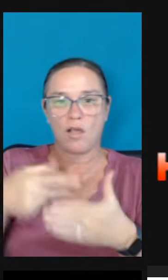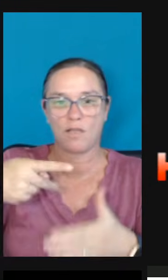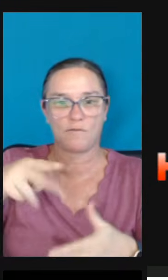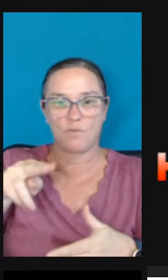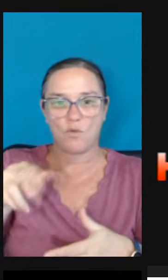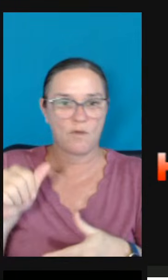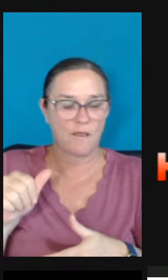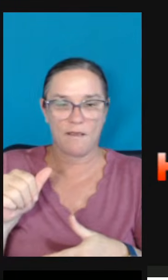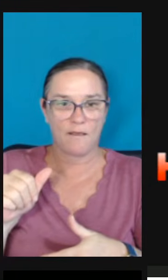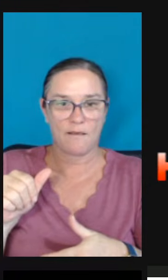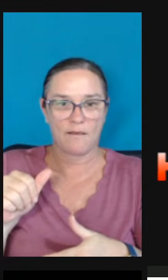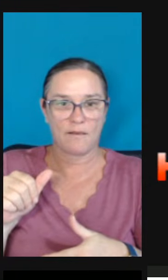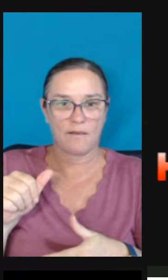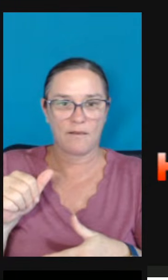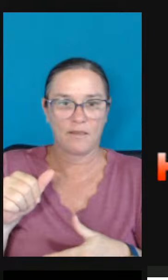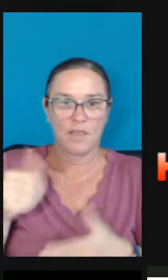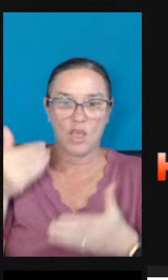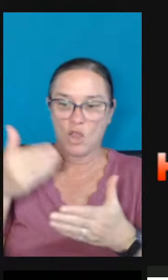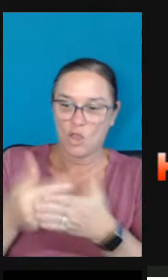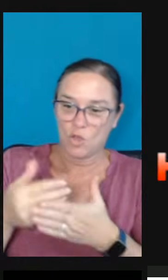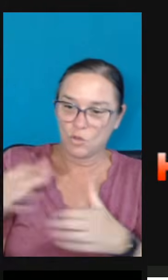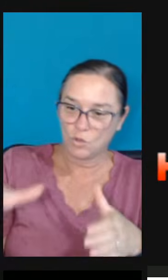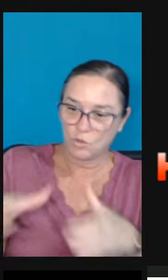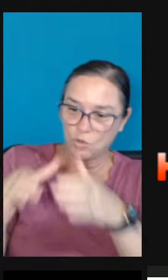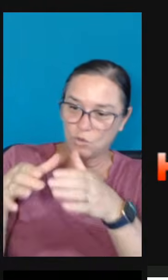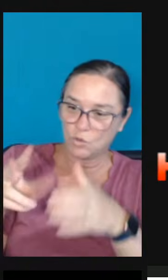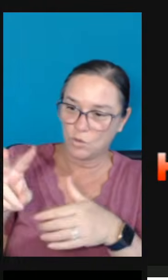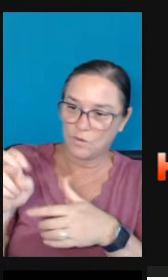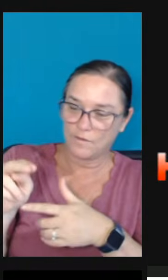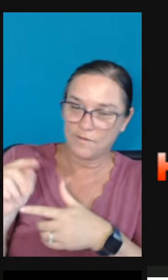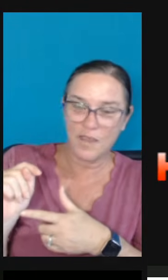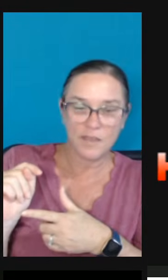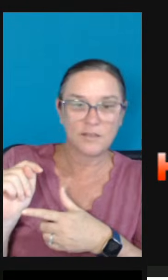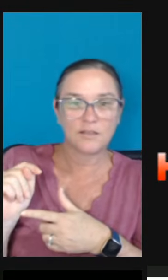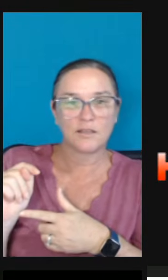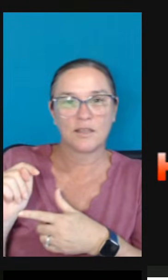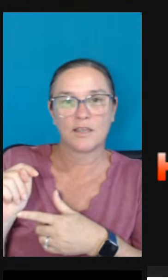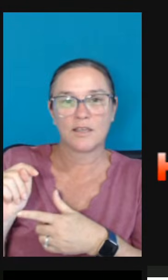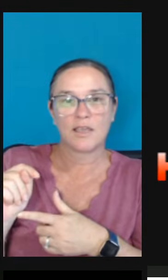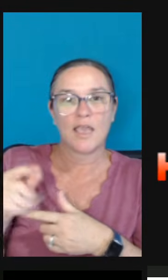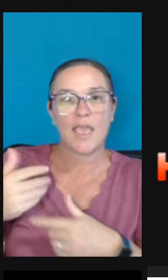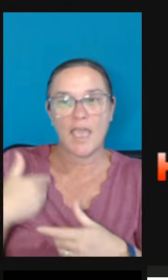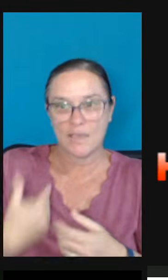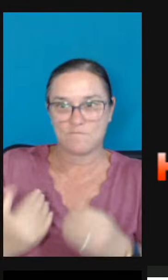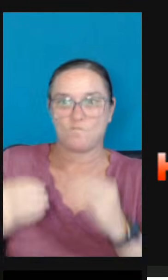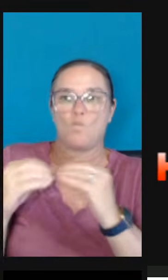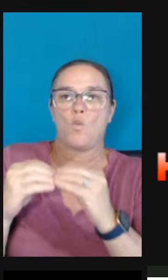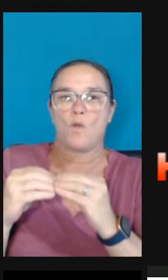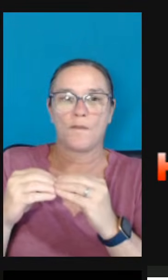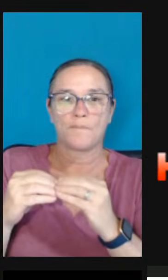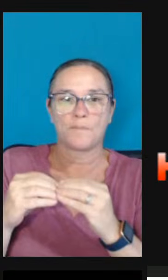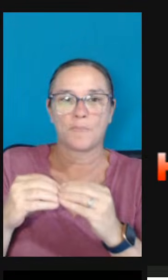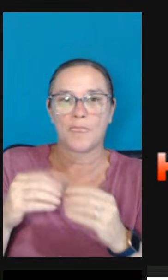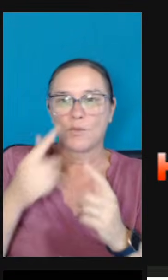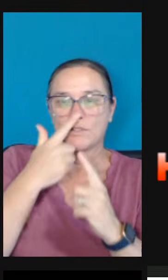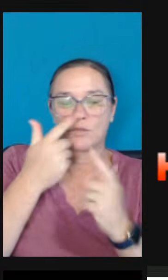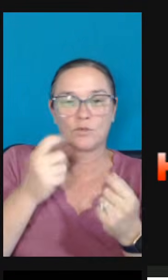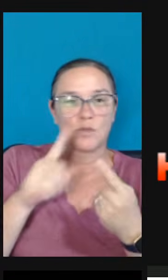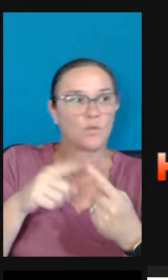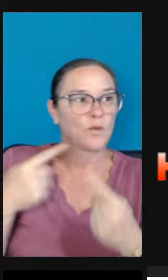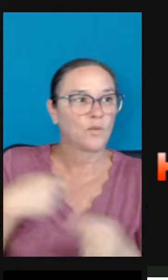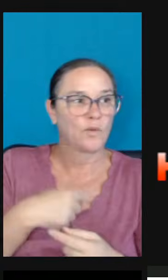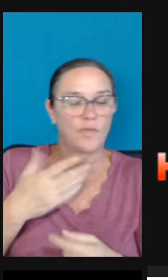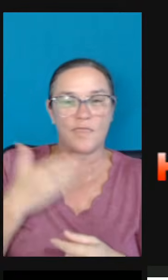And closer to the vent, more likely to get it. But it was interesting, while we were in Ocean View, I didn't